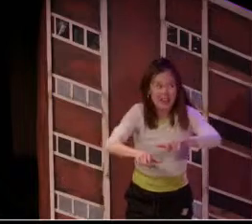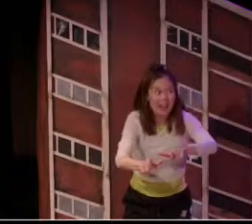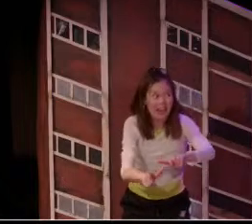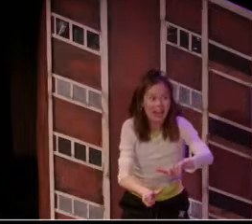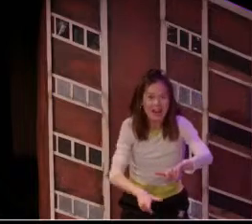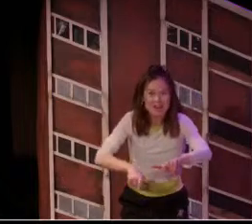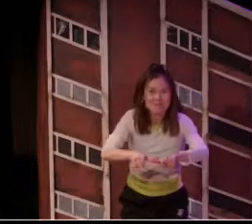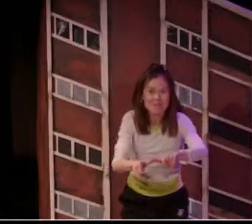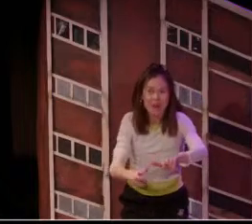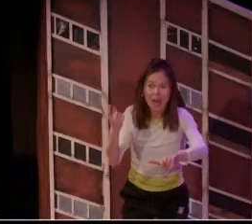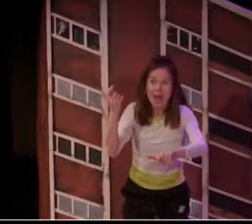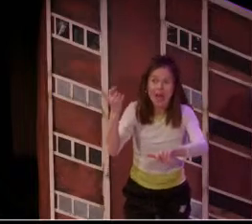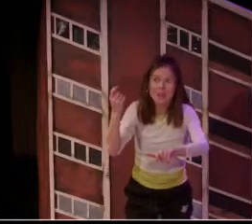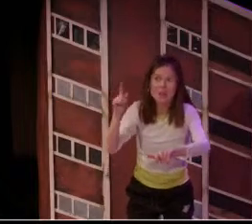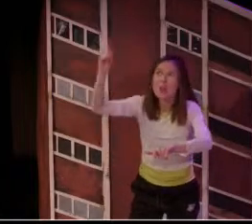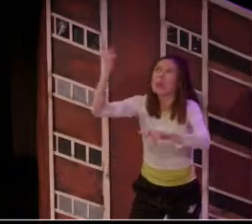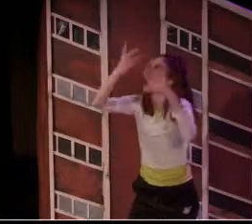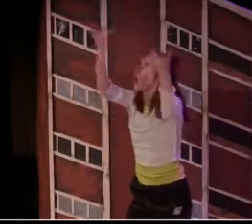the queen of